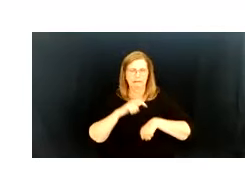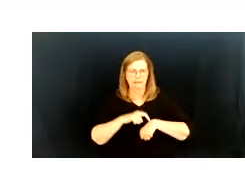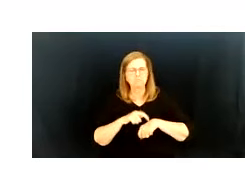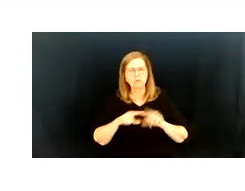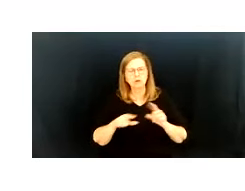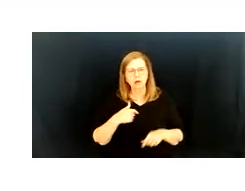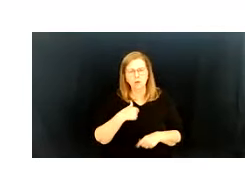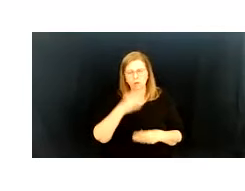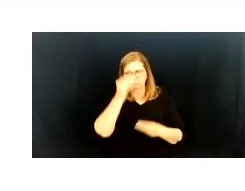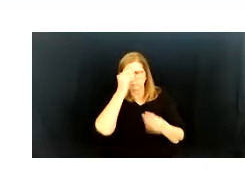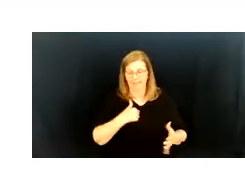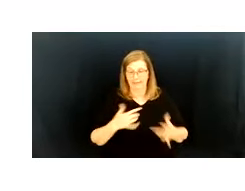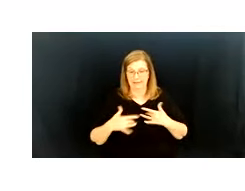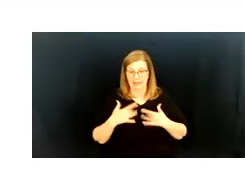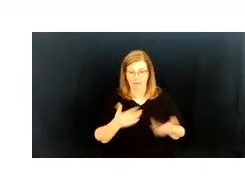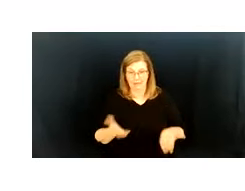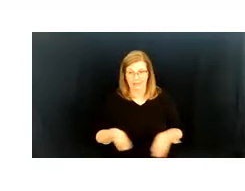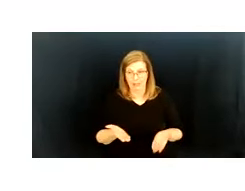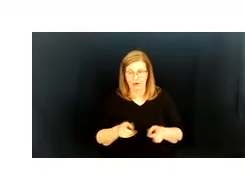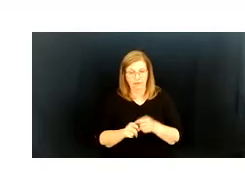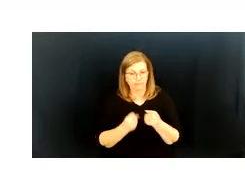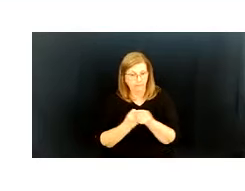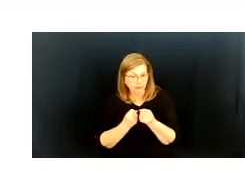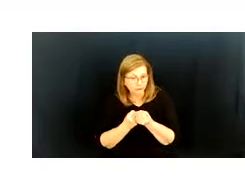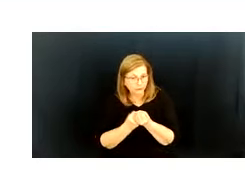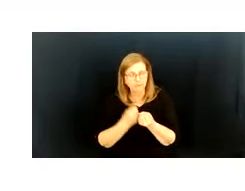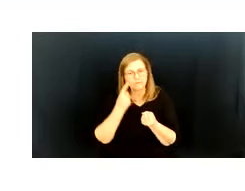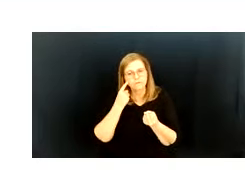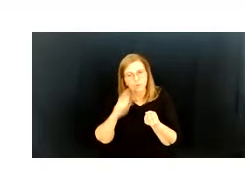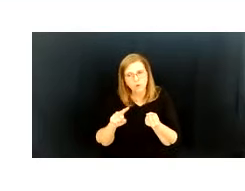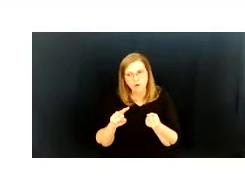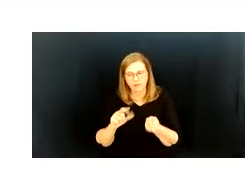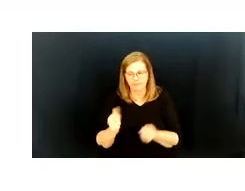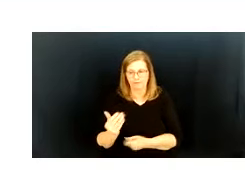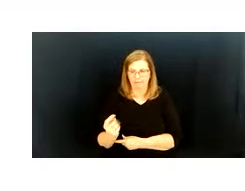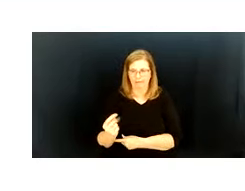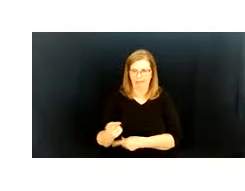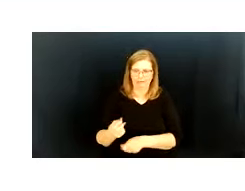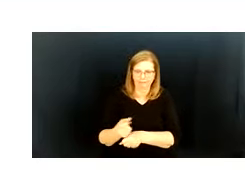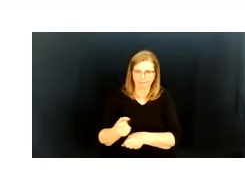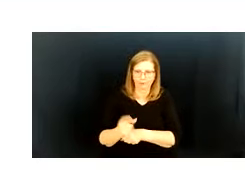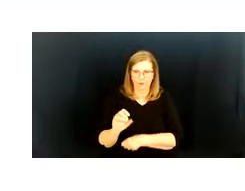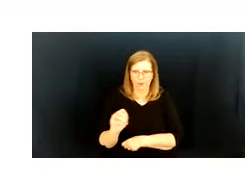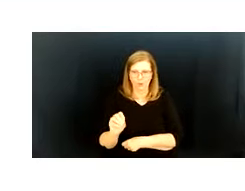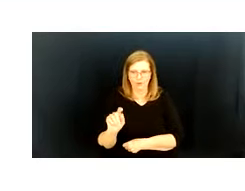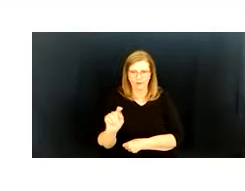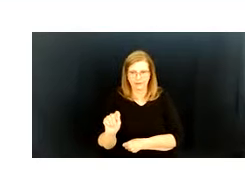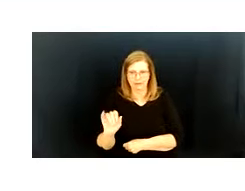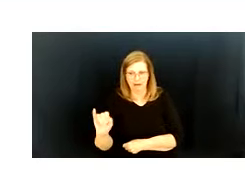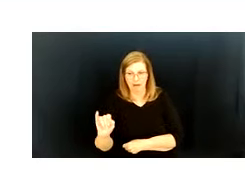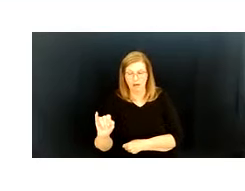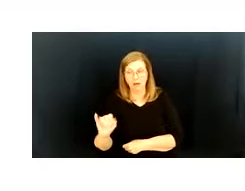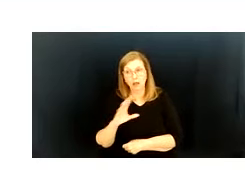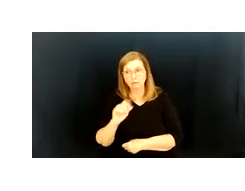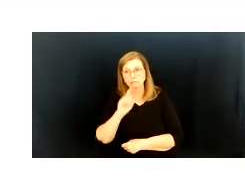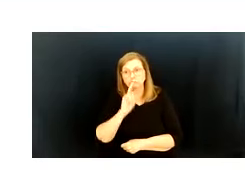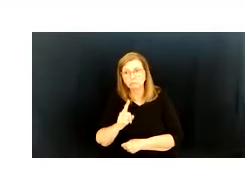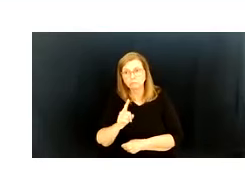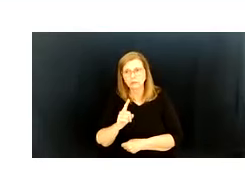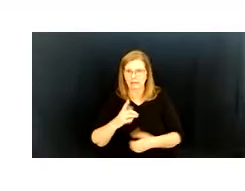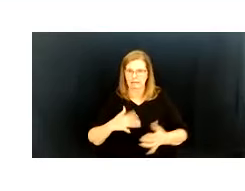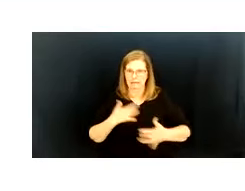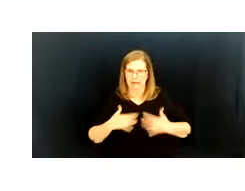really excited to be here as a sponsor for the 15th annual OTI, and in particular, really